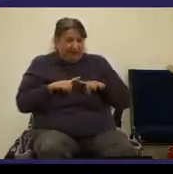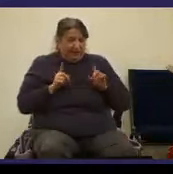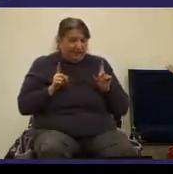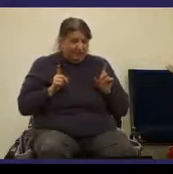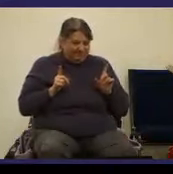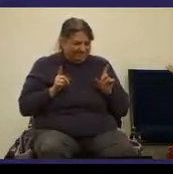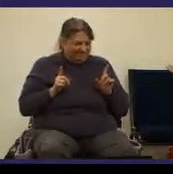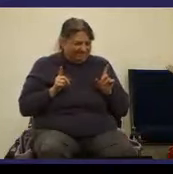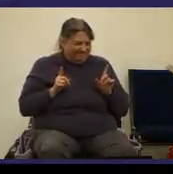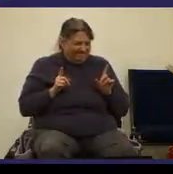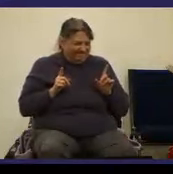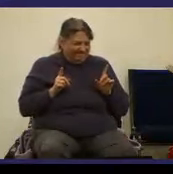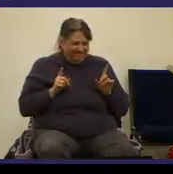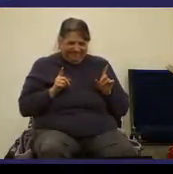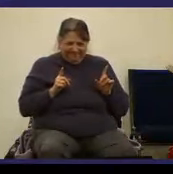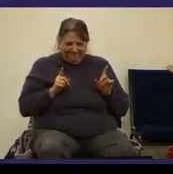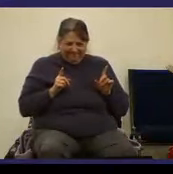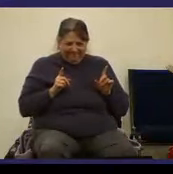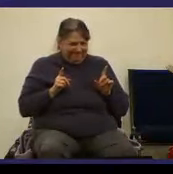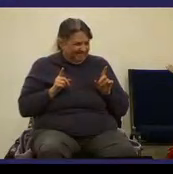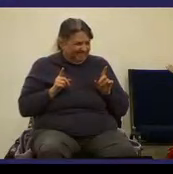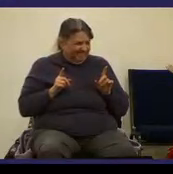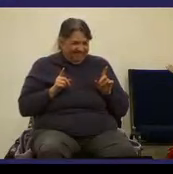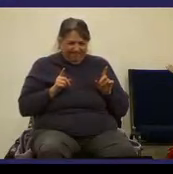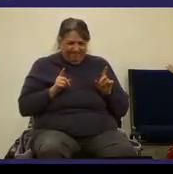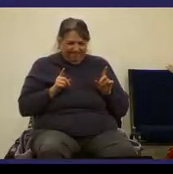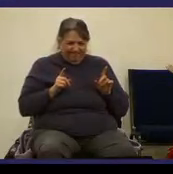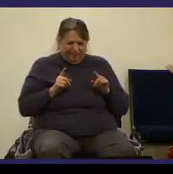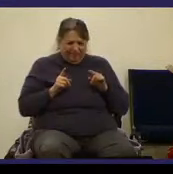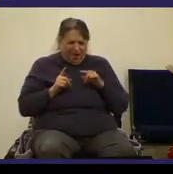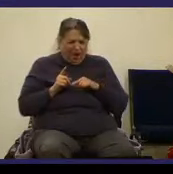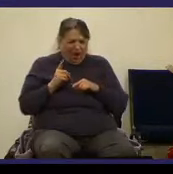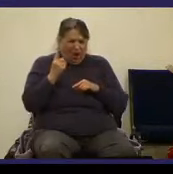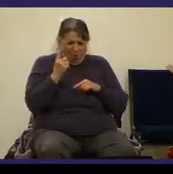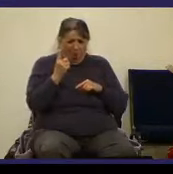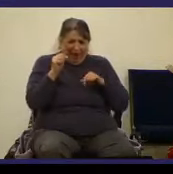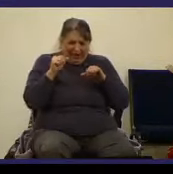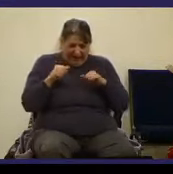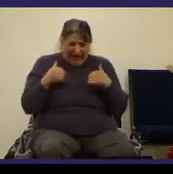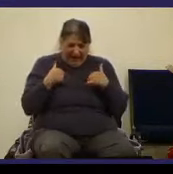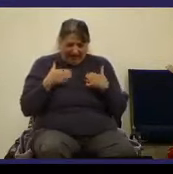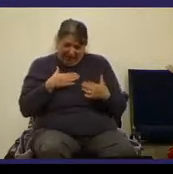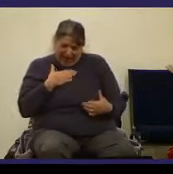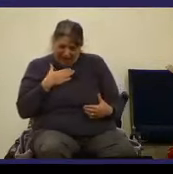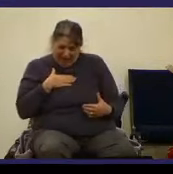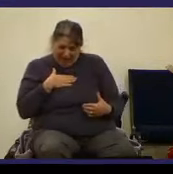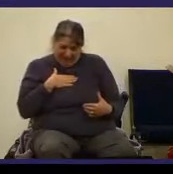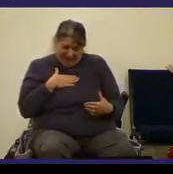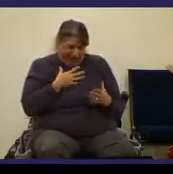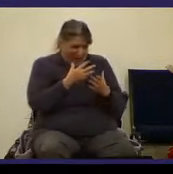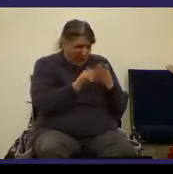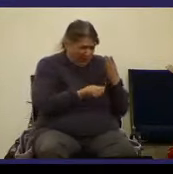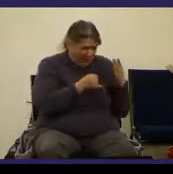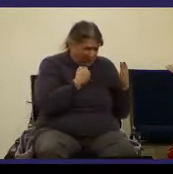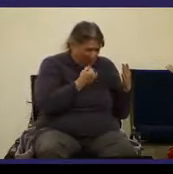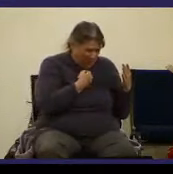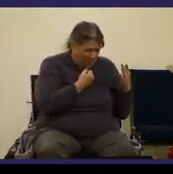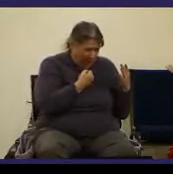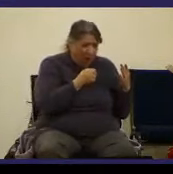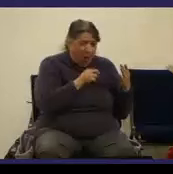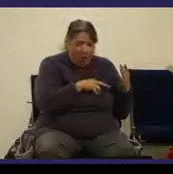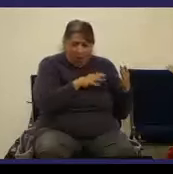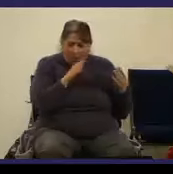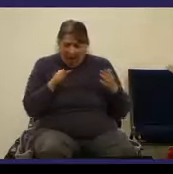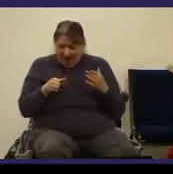joy. But one can be a lie, or it can be a temporary high. The other